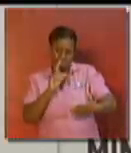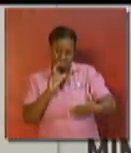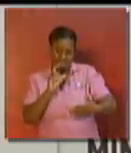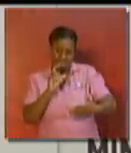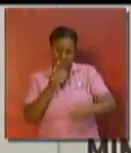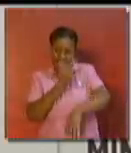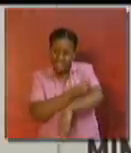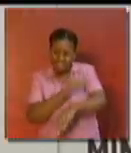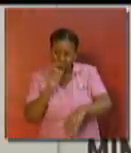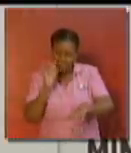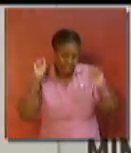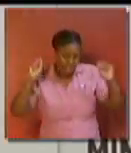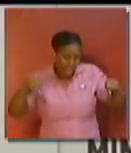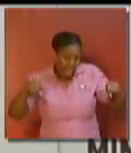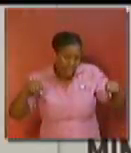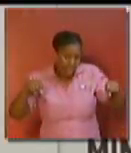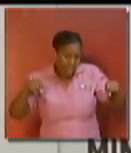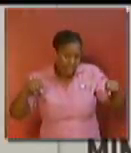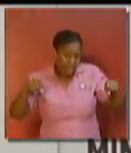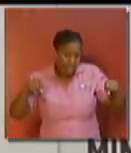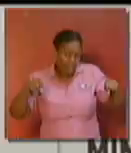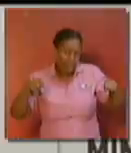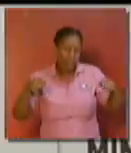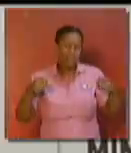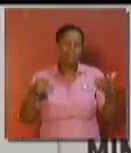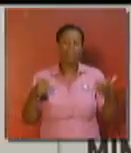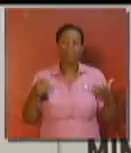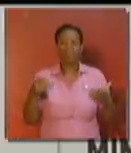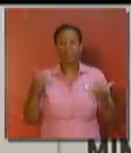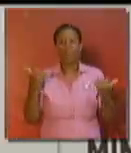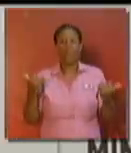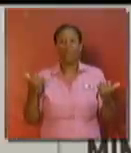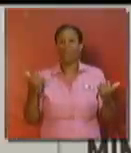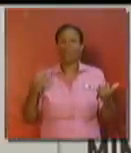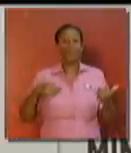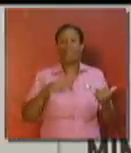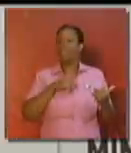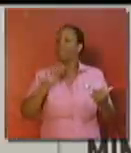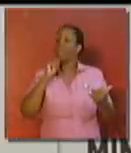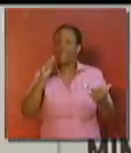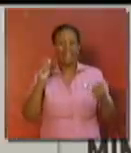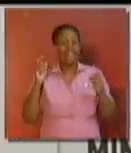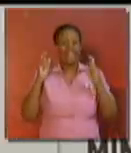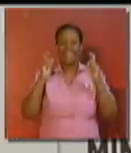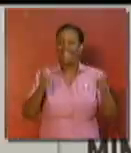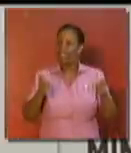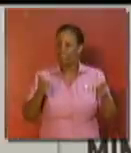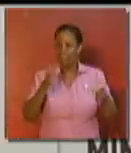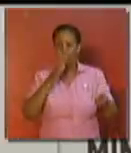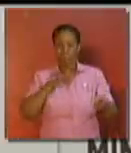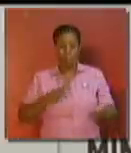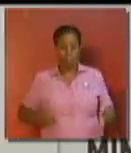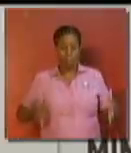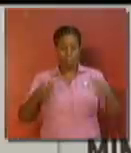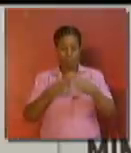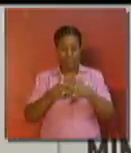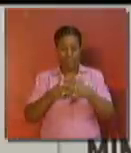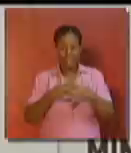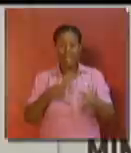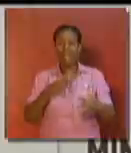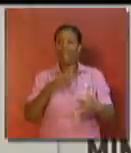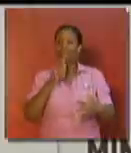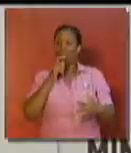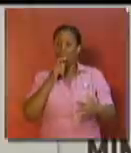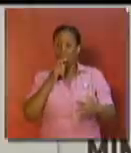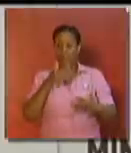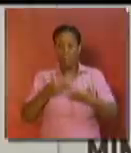vaccinating against COVID-19 in our pregnant women, nor in our breastfeeding mothers. And of course, you also heard that we are